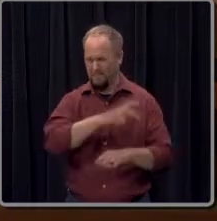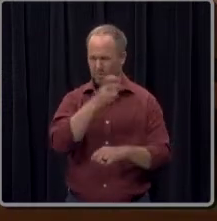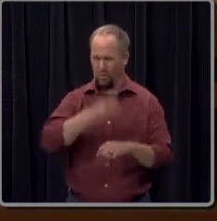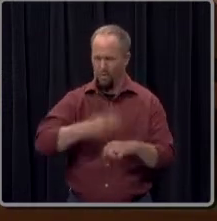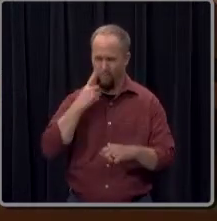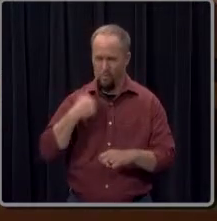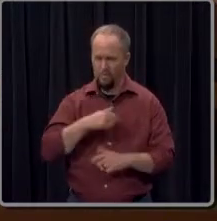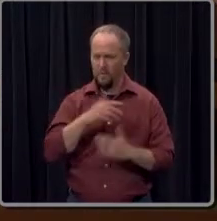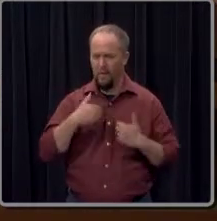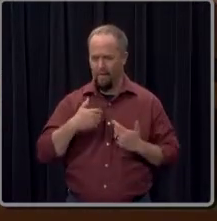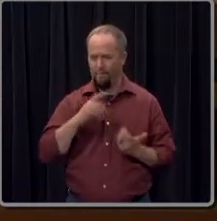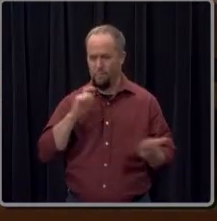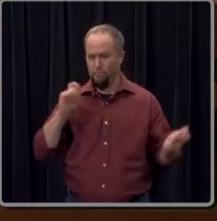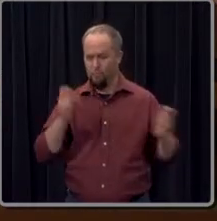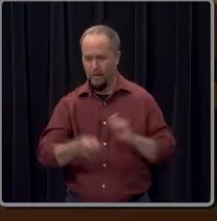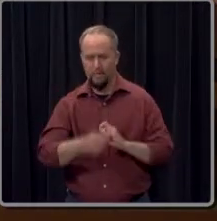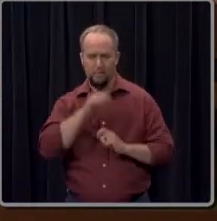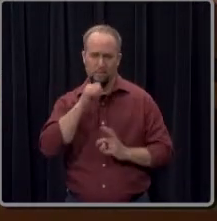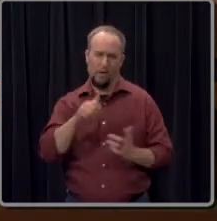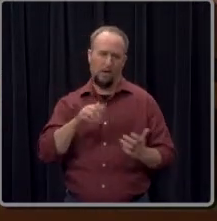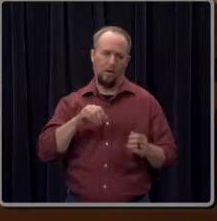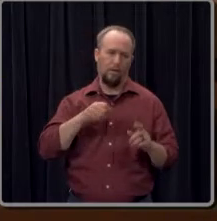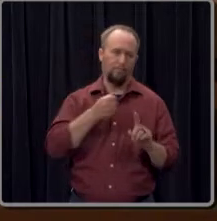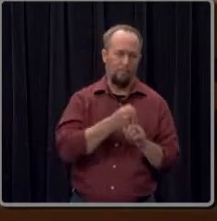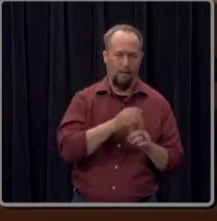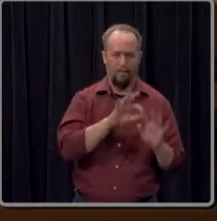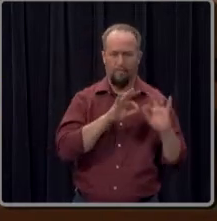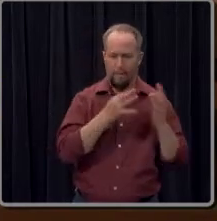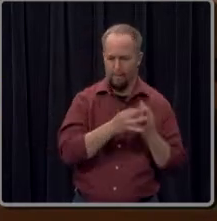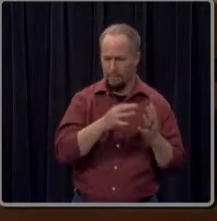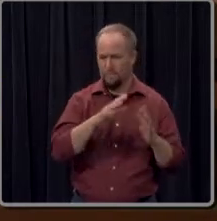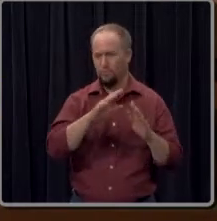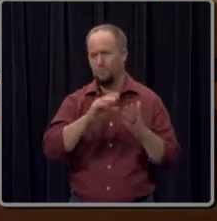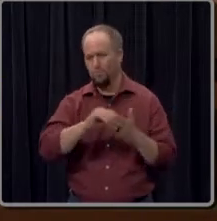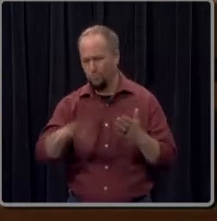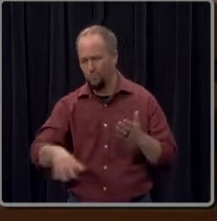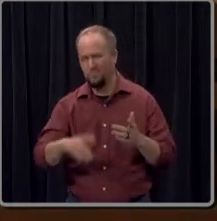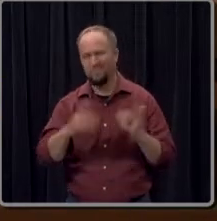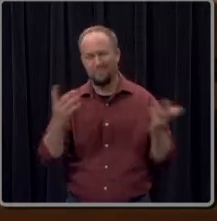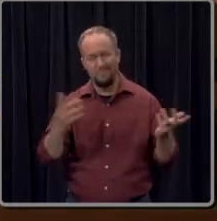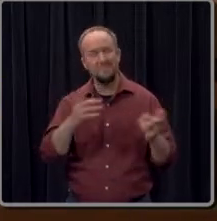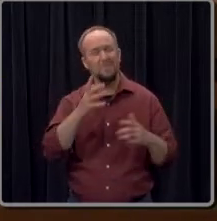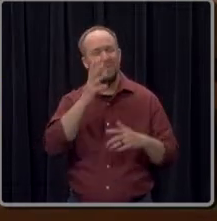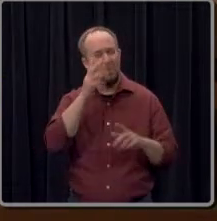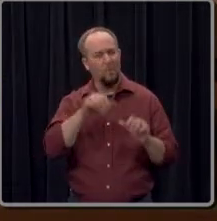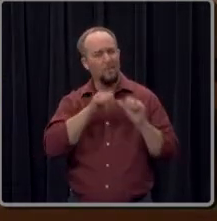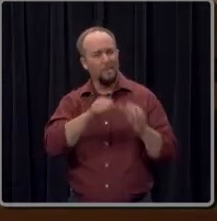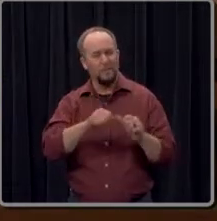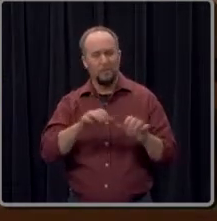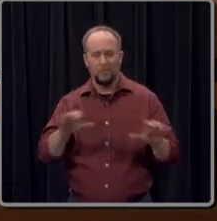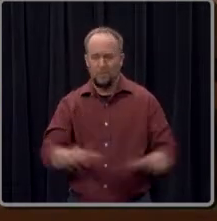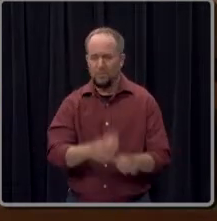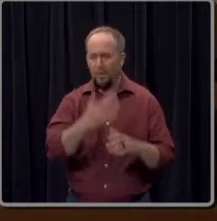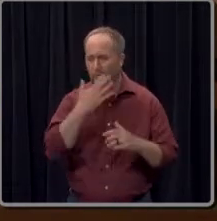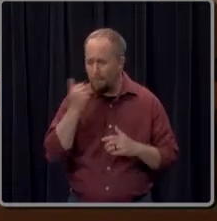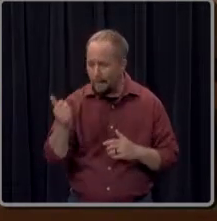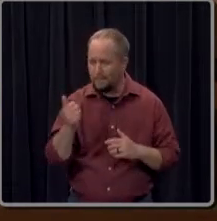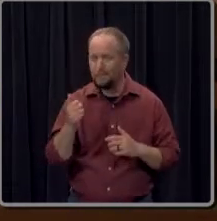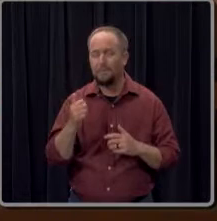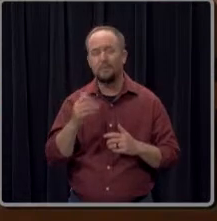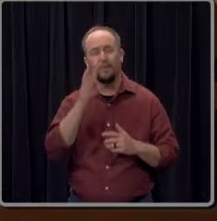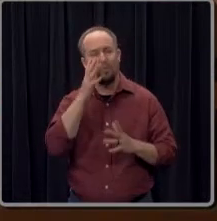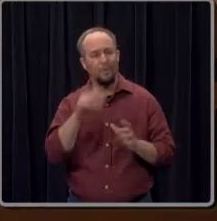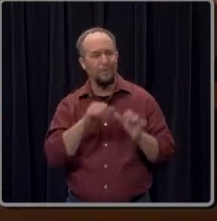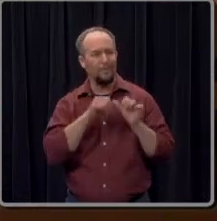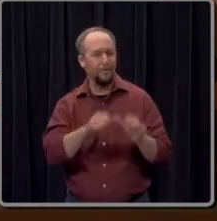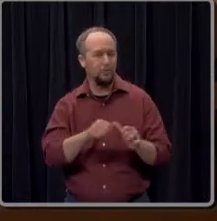that won't impact families and students and that kind of thing. So we're going to continue to give it our best shot. We're also going to